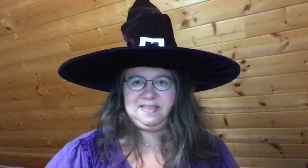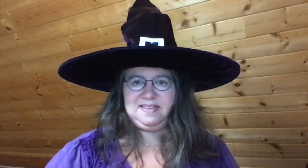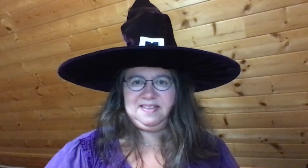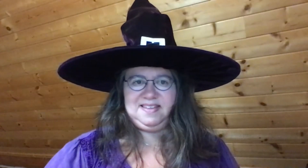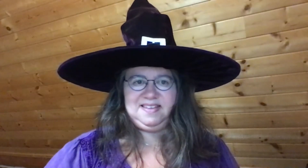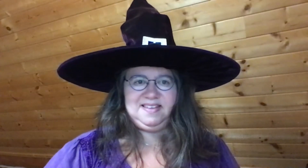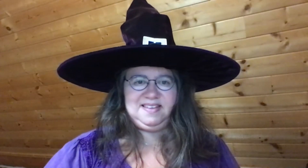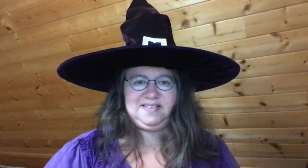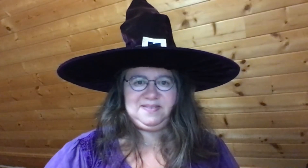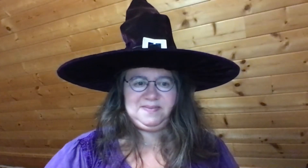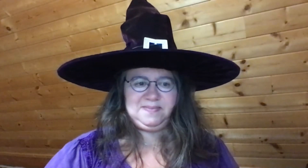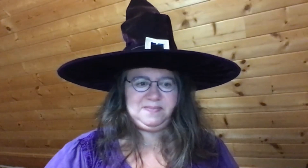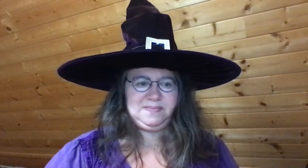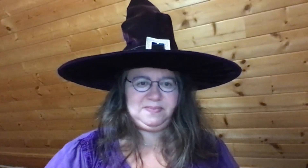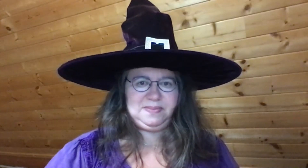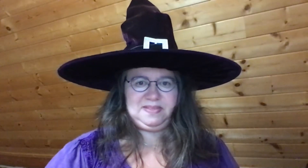I'll go.